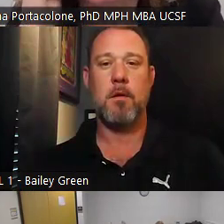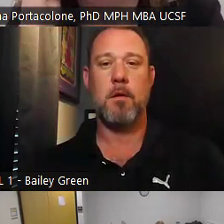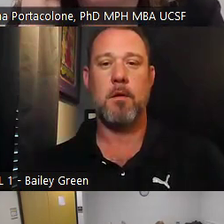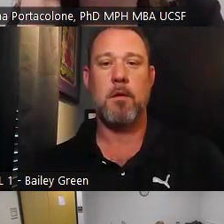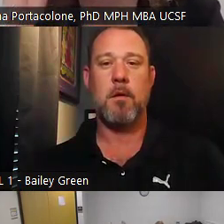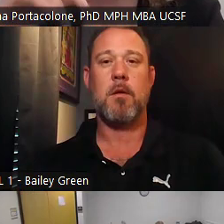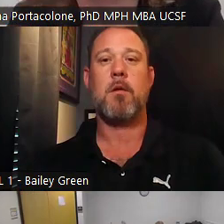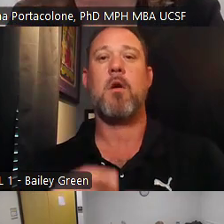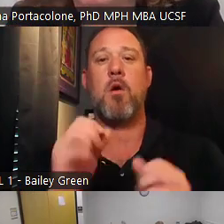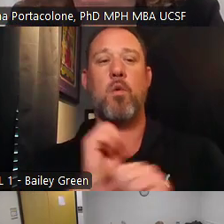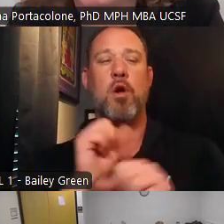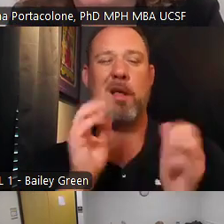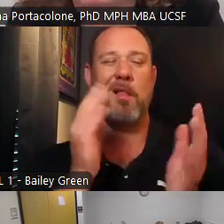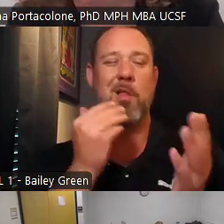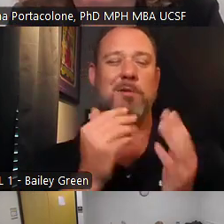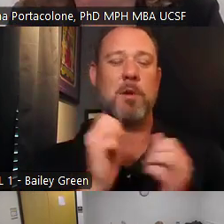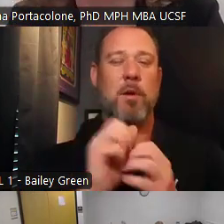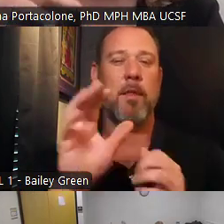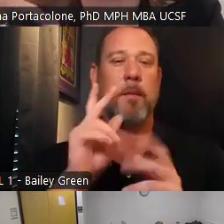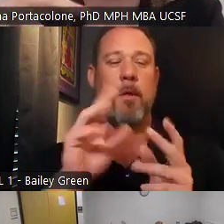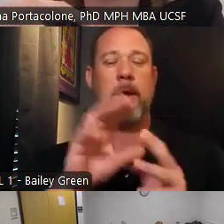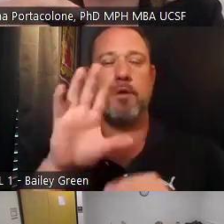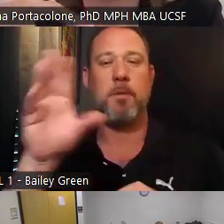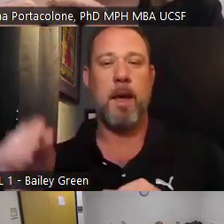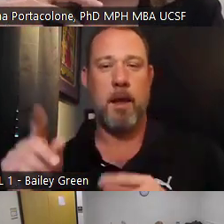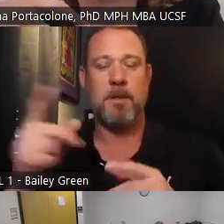Japan, because of the longevity of the population,